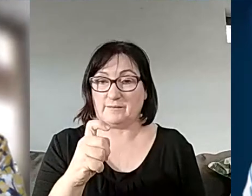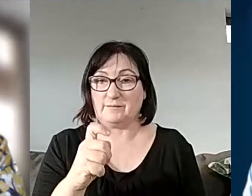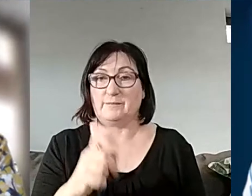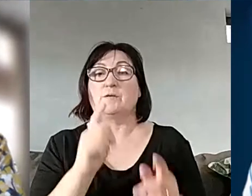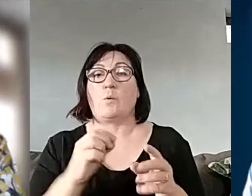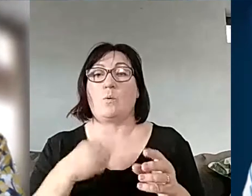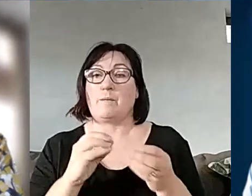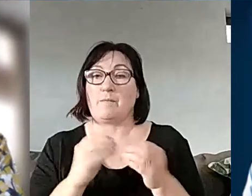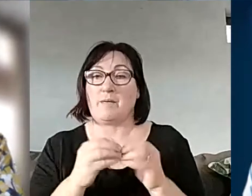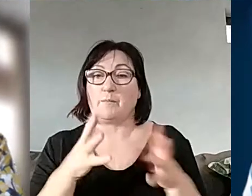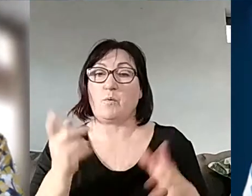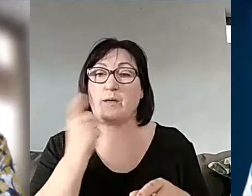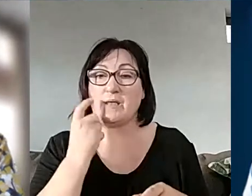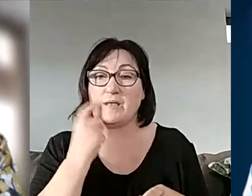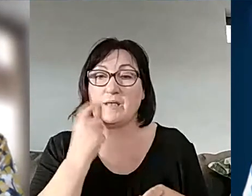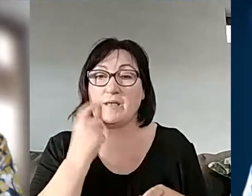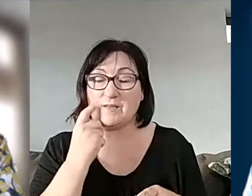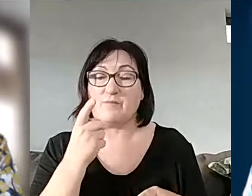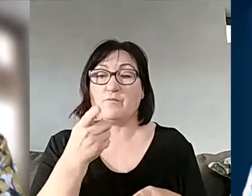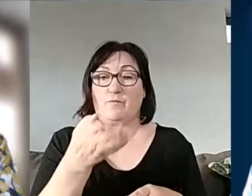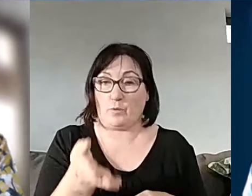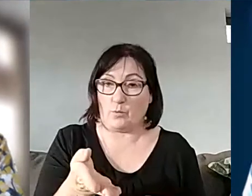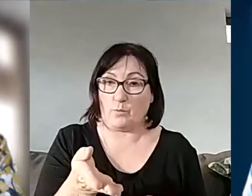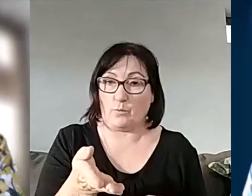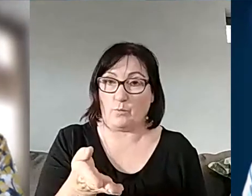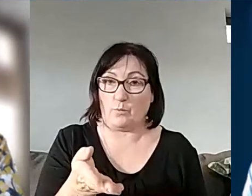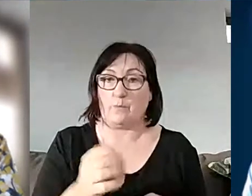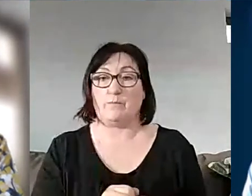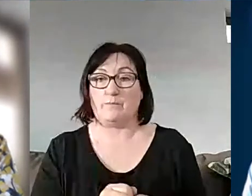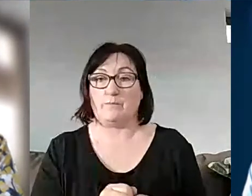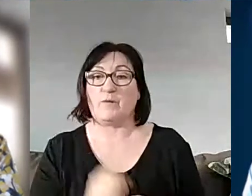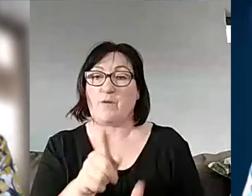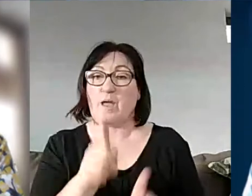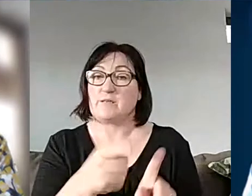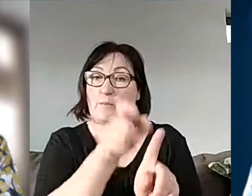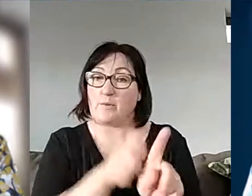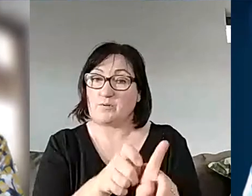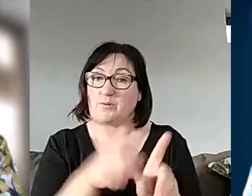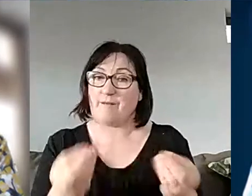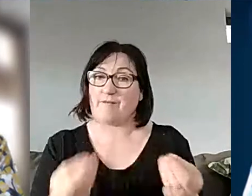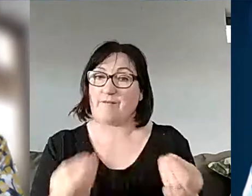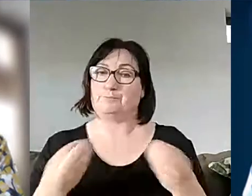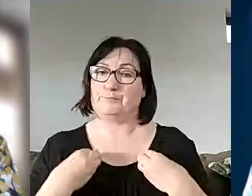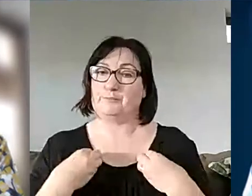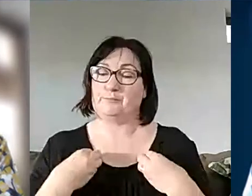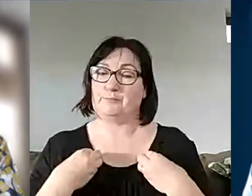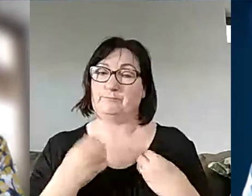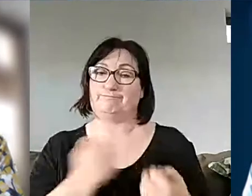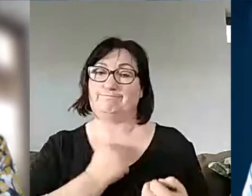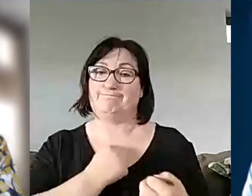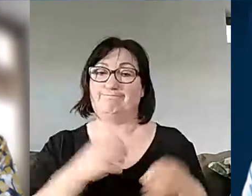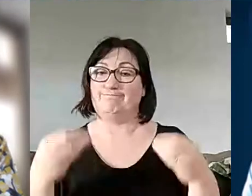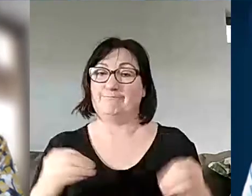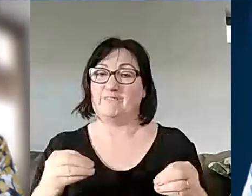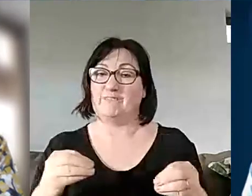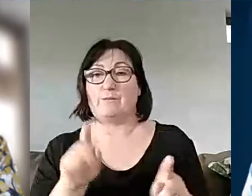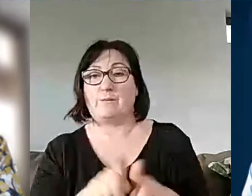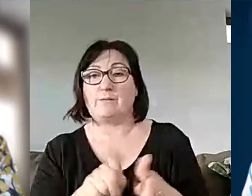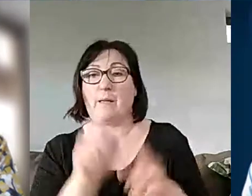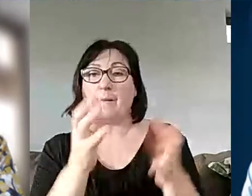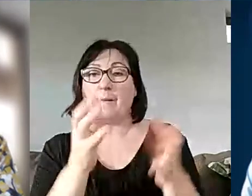you as the person running his own business to, can I call it, budget by submitting your